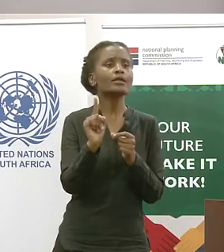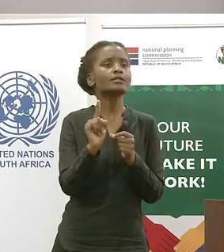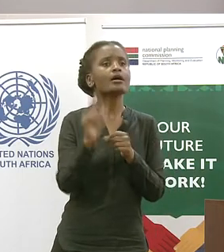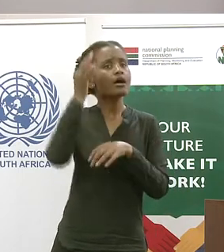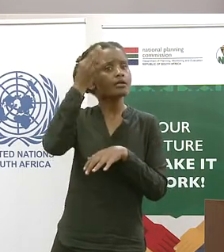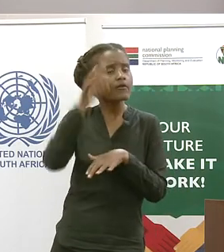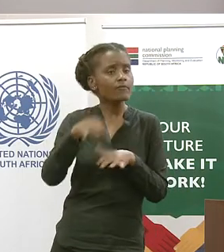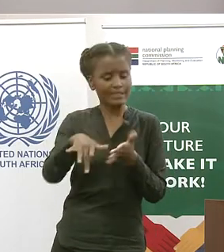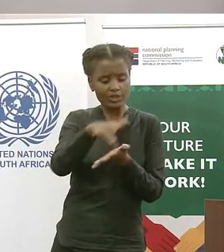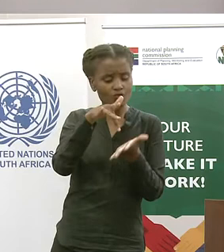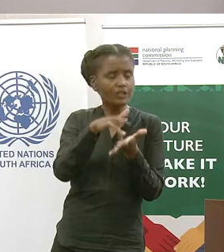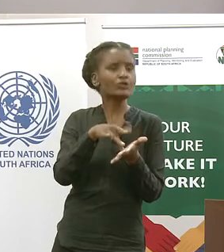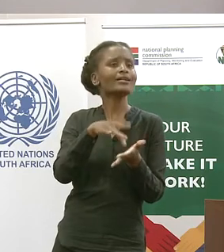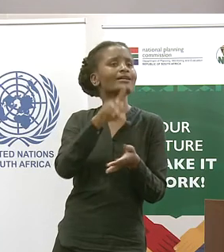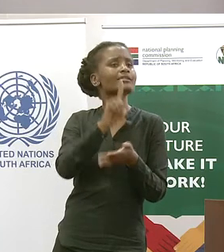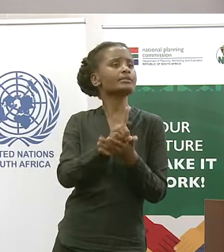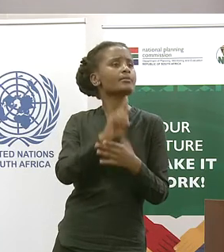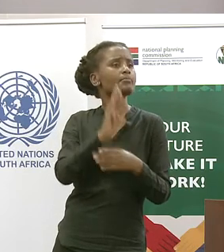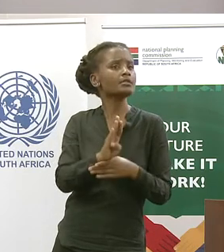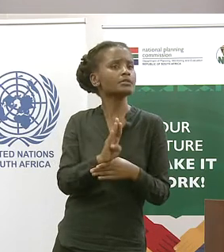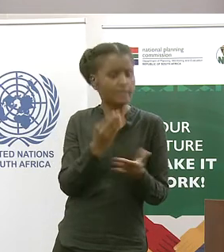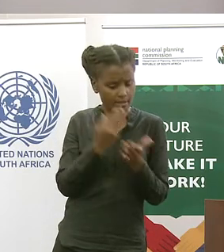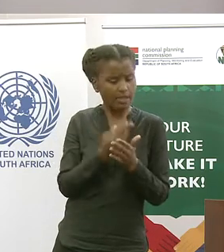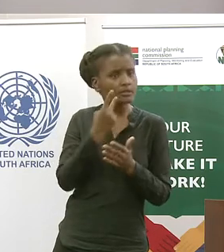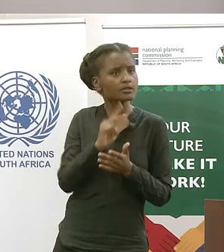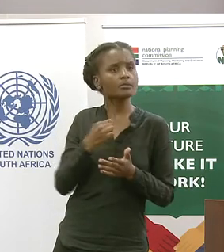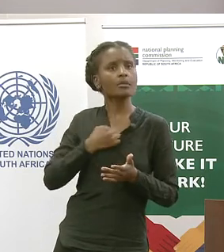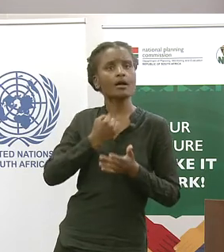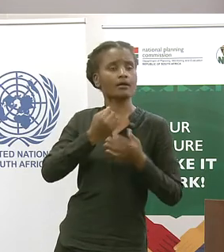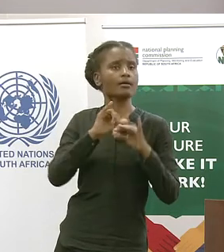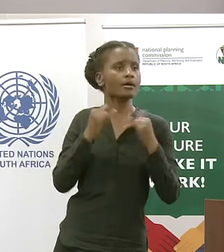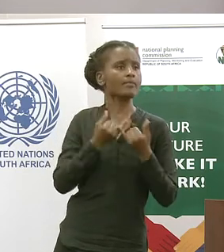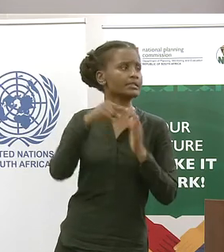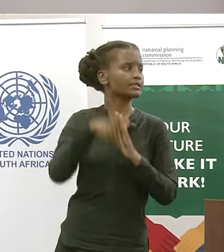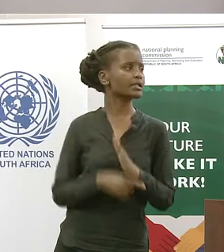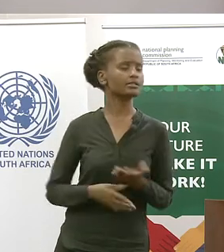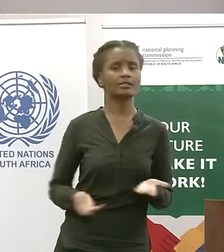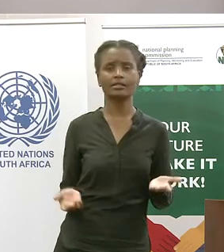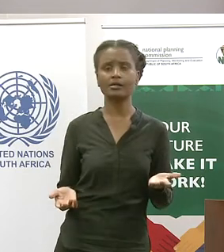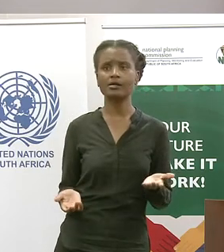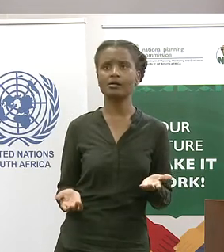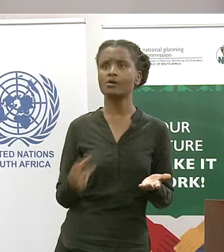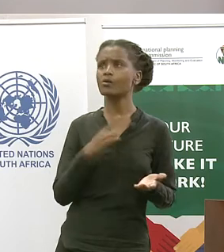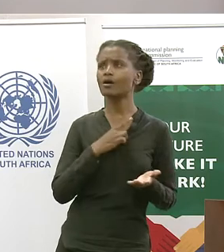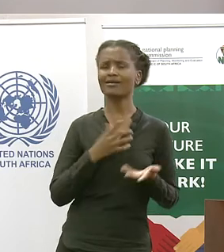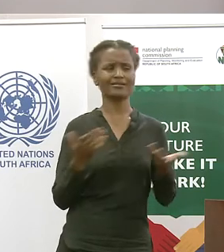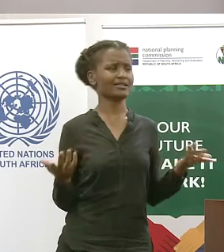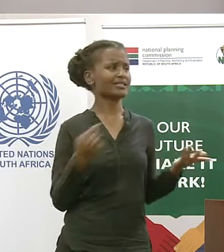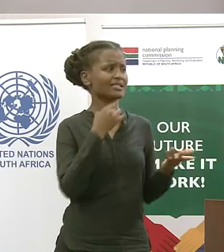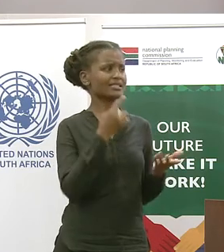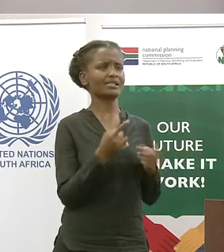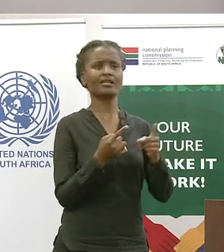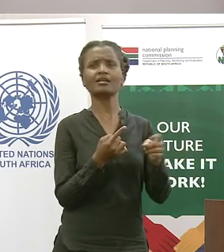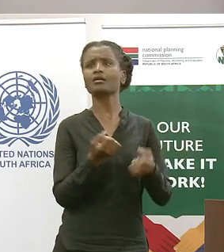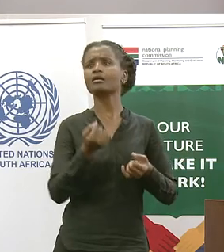the information? But instead, up until today, I can't cover. They thought CIPO do that car for us, but